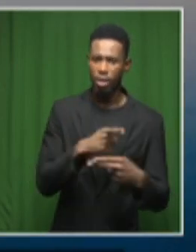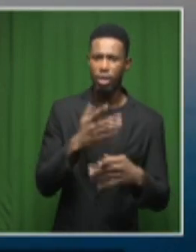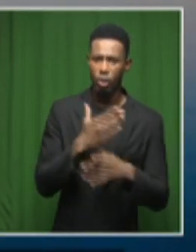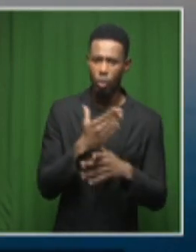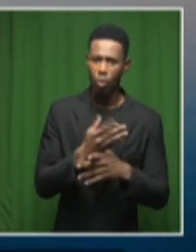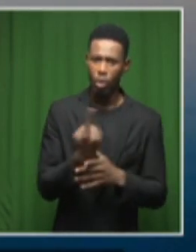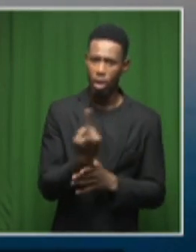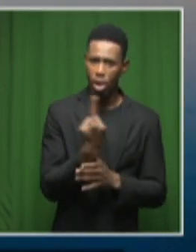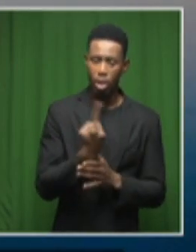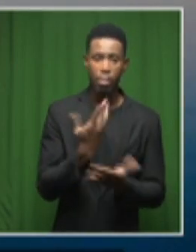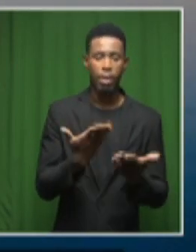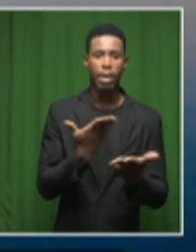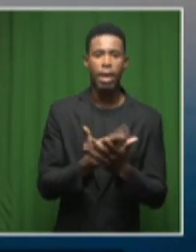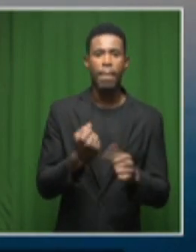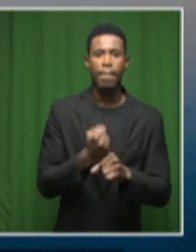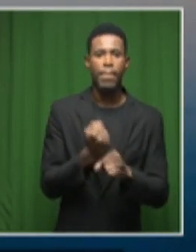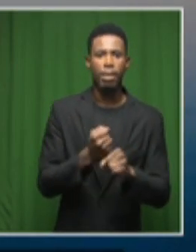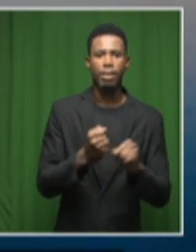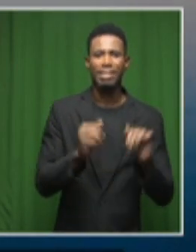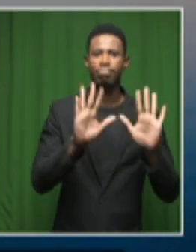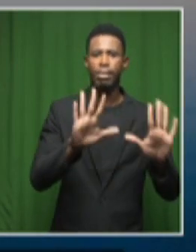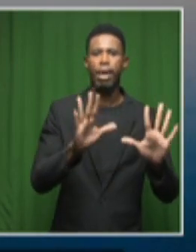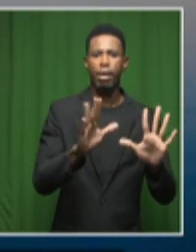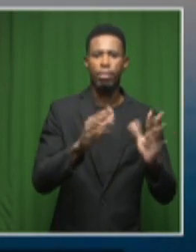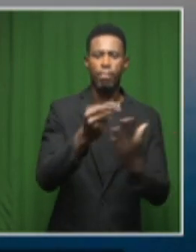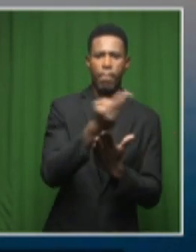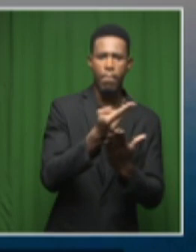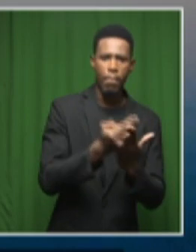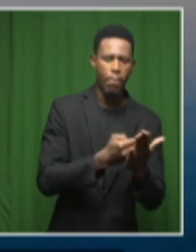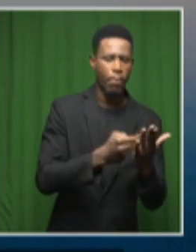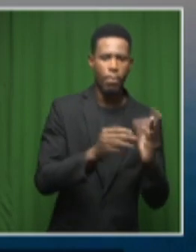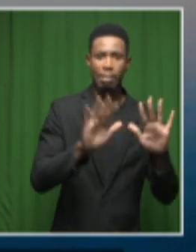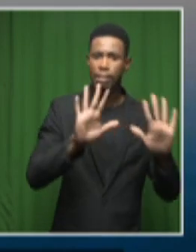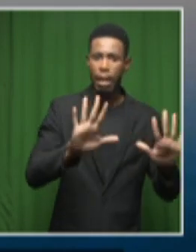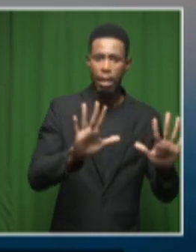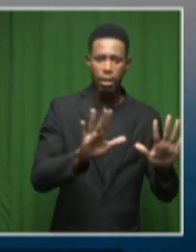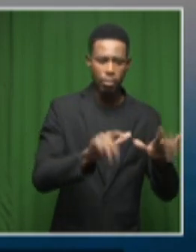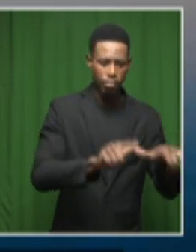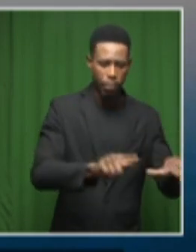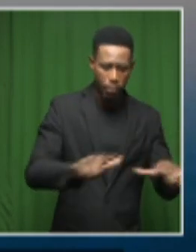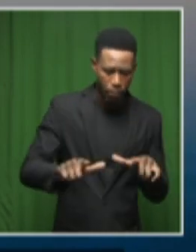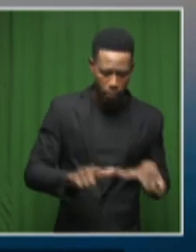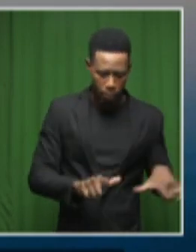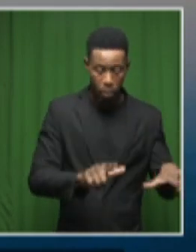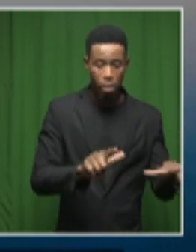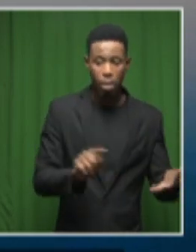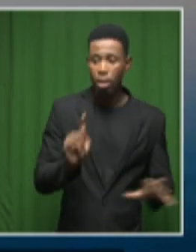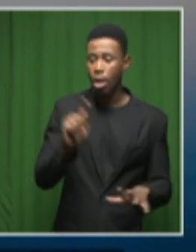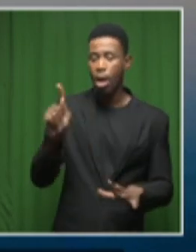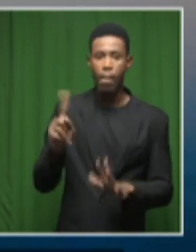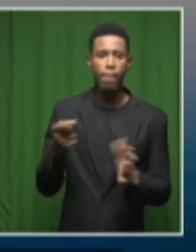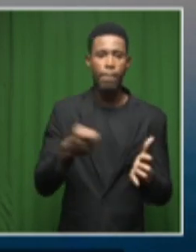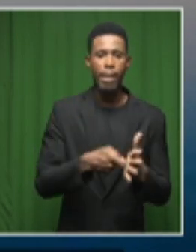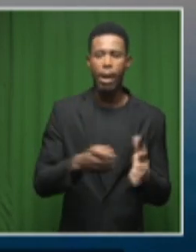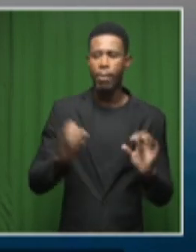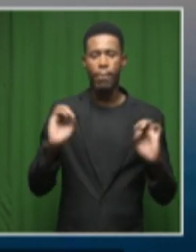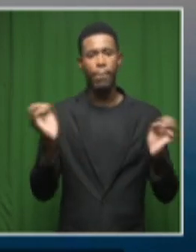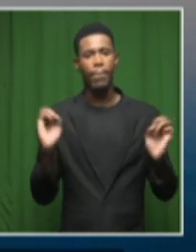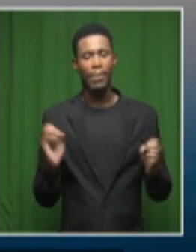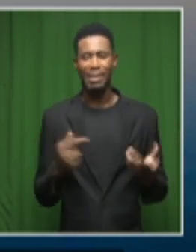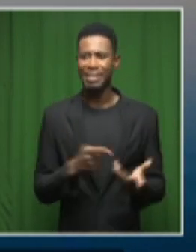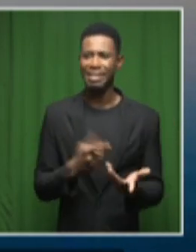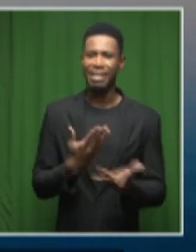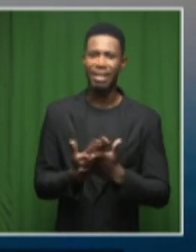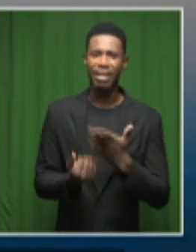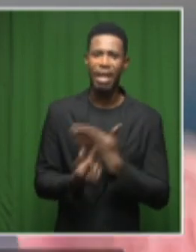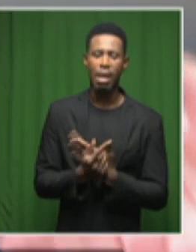10 pieces. No one buys them. Now you start going through a bit of frustration, anxiety, it leads to stress, it leads to a number